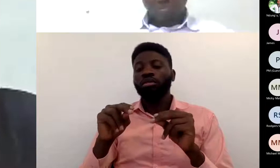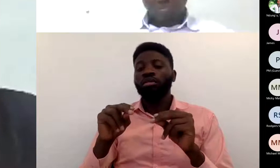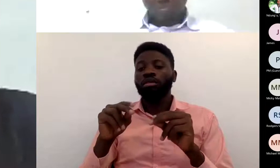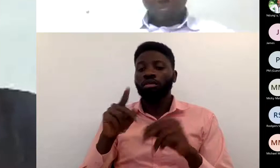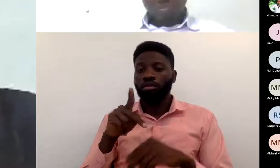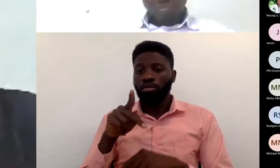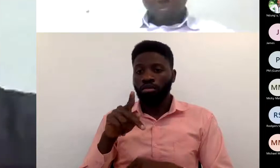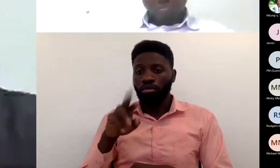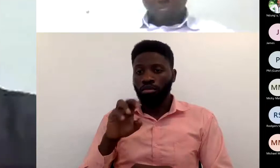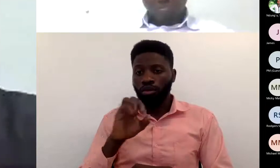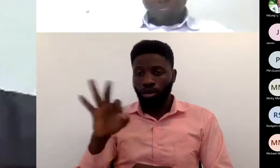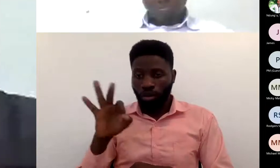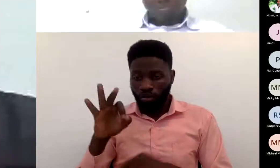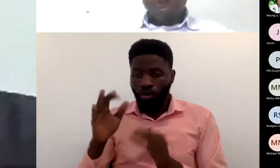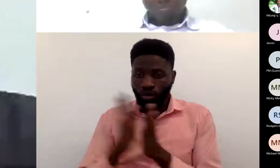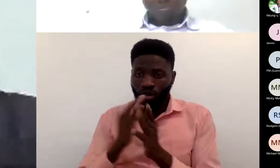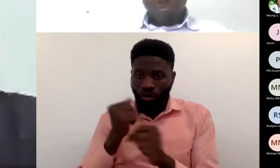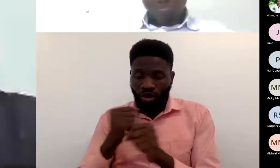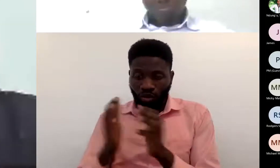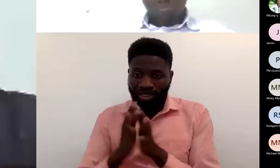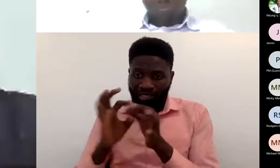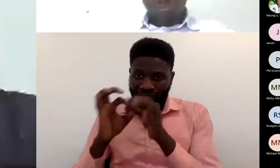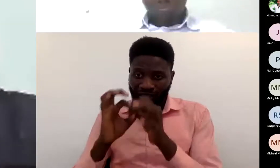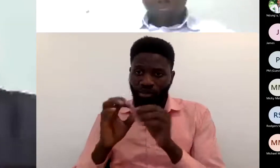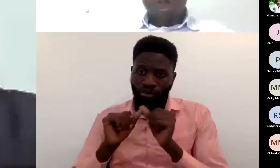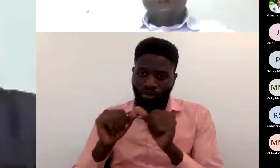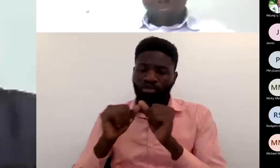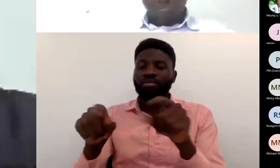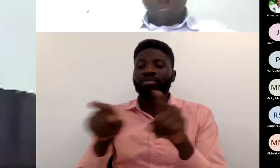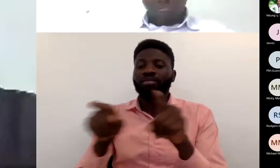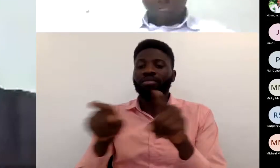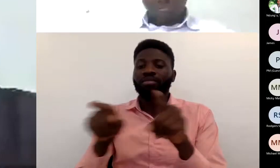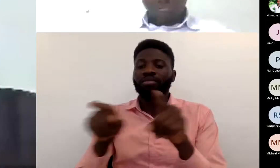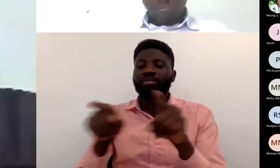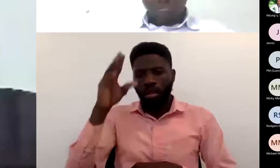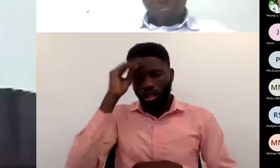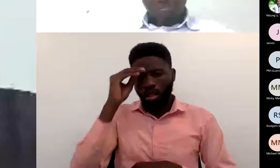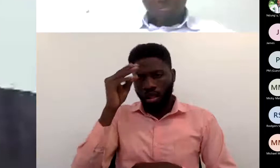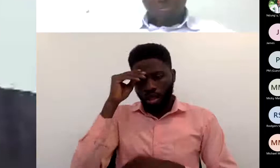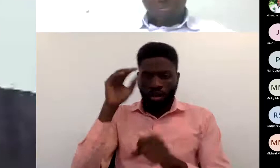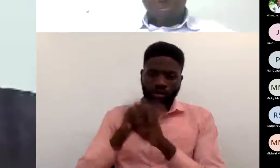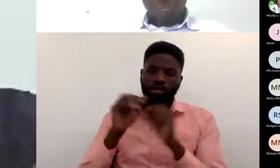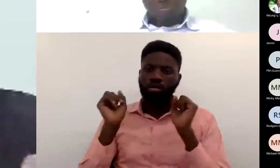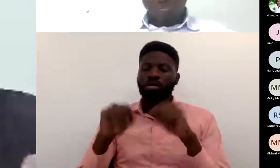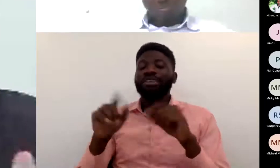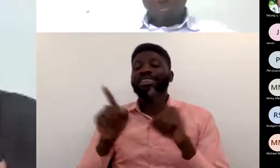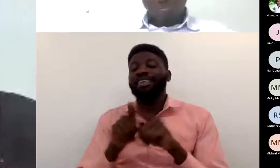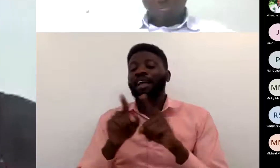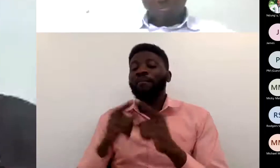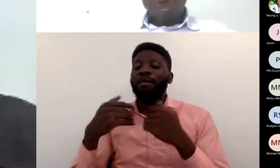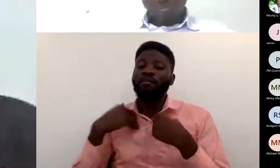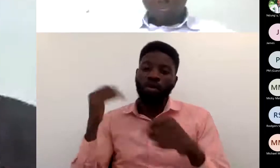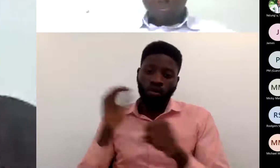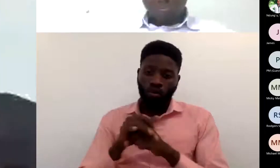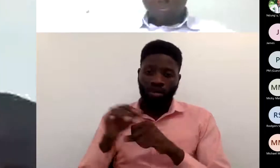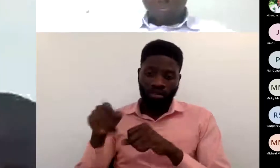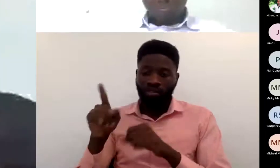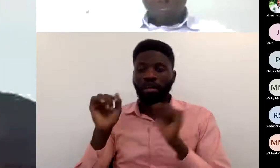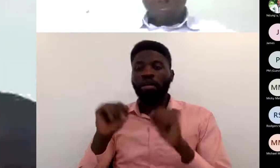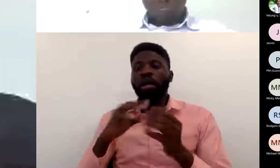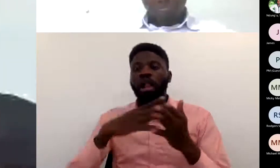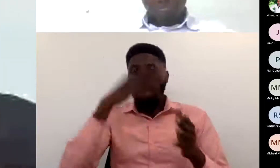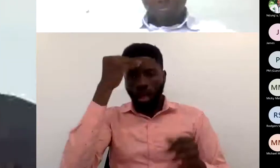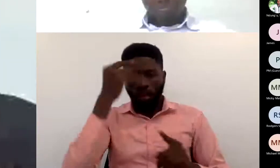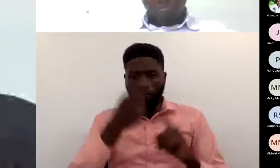today. Build those connections, sustain them. There's a lot you can learn from them, and there's a lot that they can equally learn from you. So it's